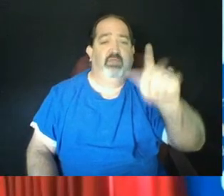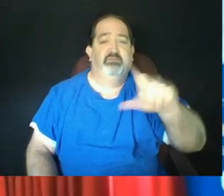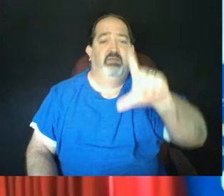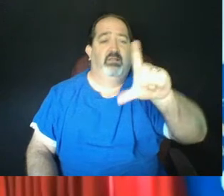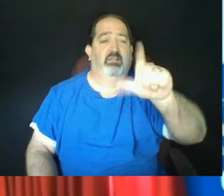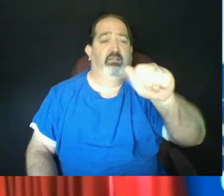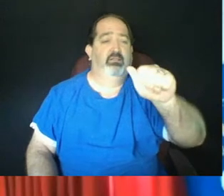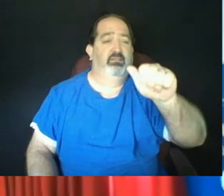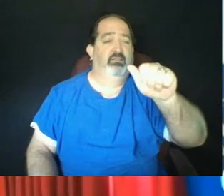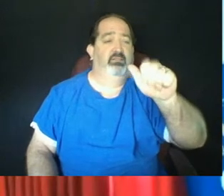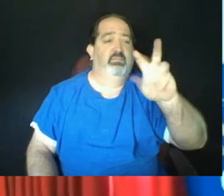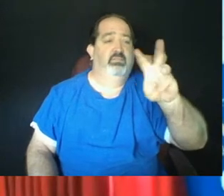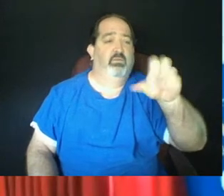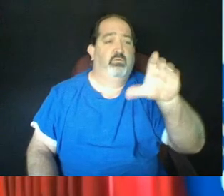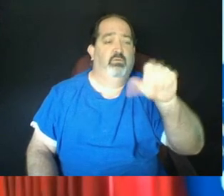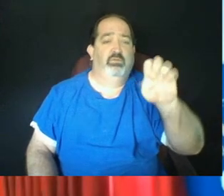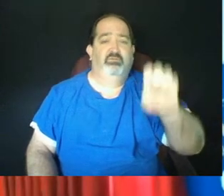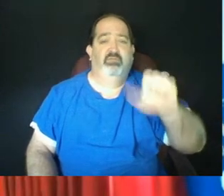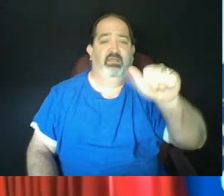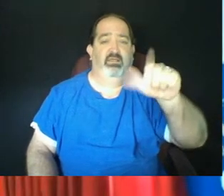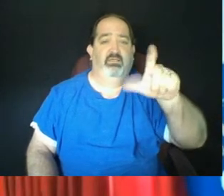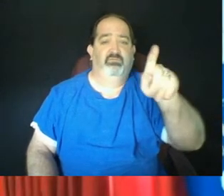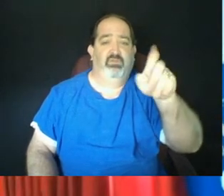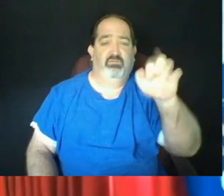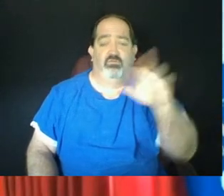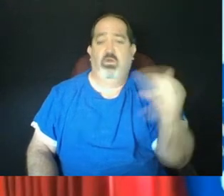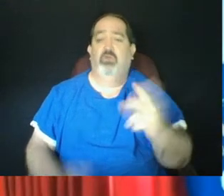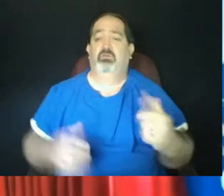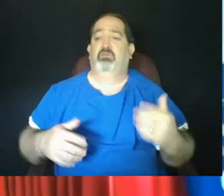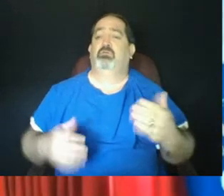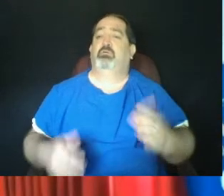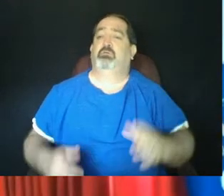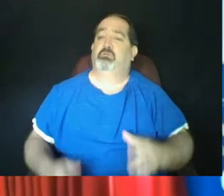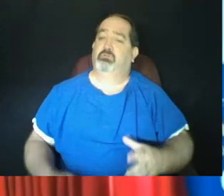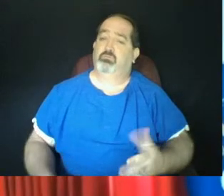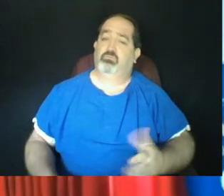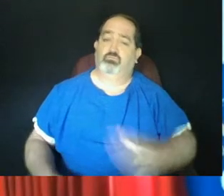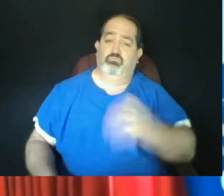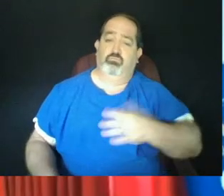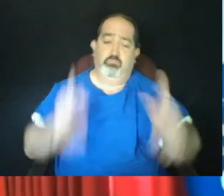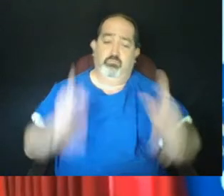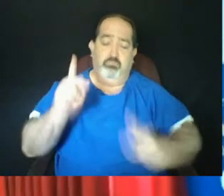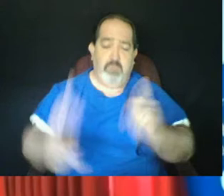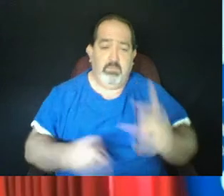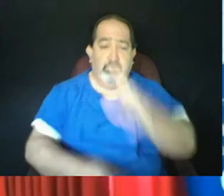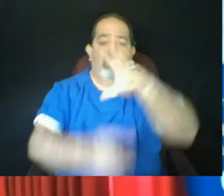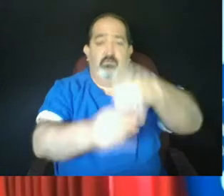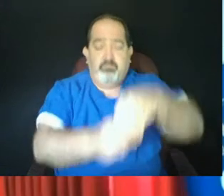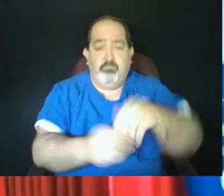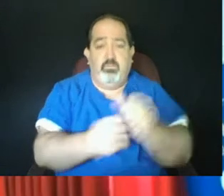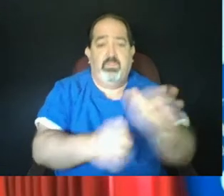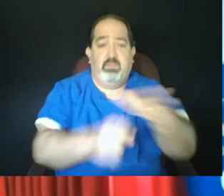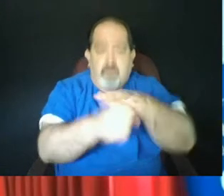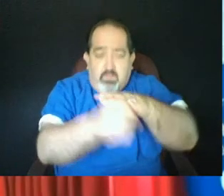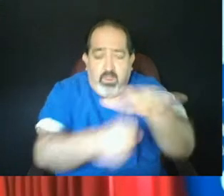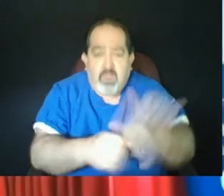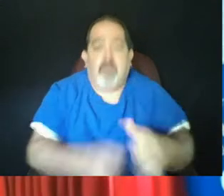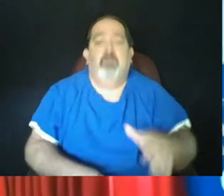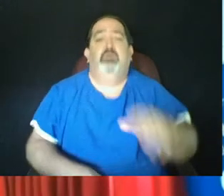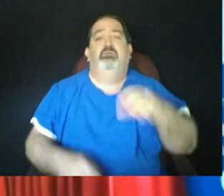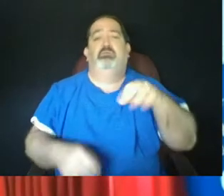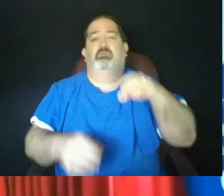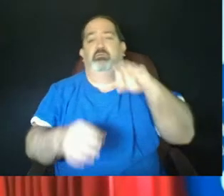So all these fine gentles are heavily involved in their local areas. They do volunteering, fighter practices, they help set up and tear